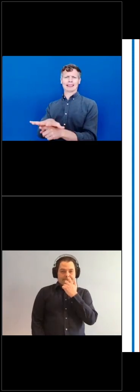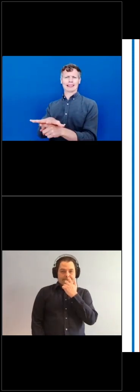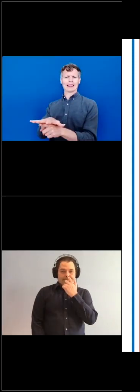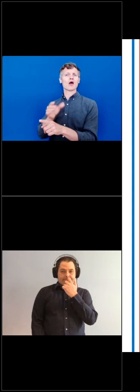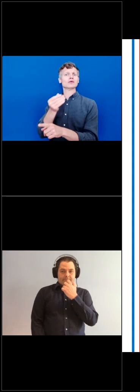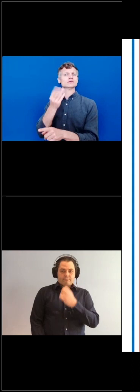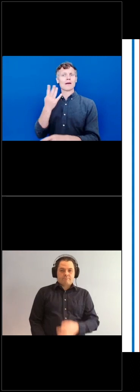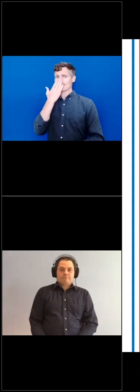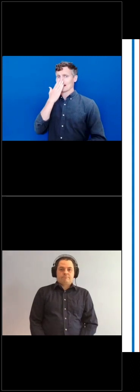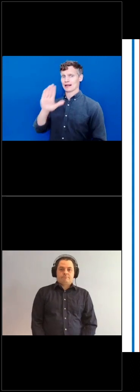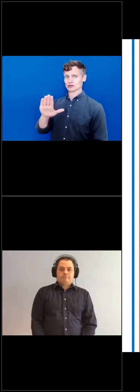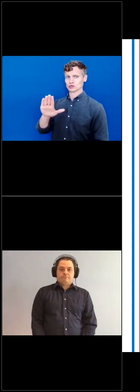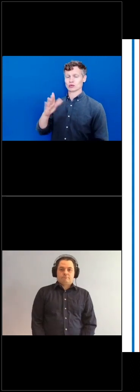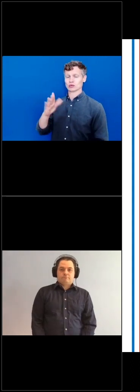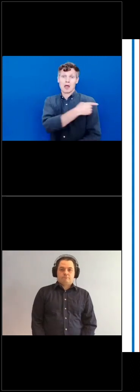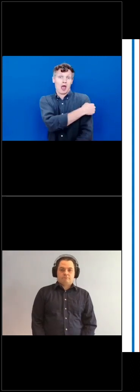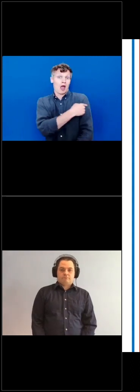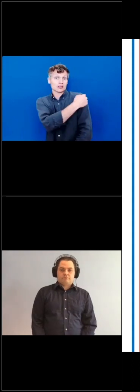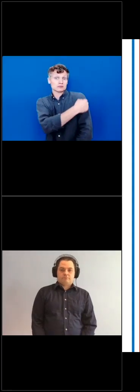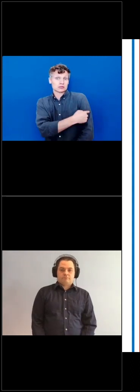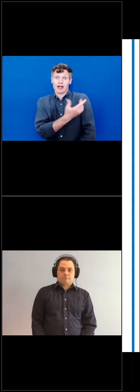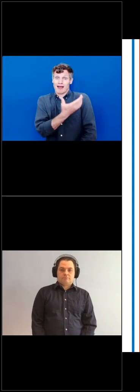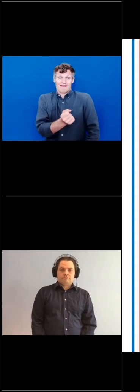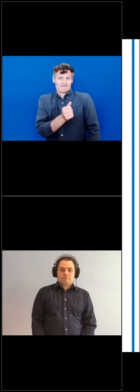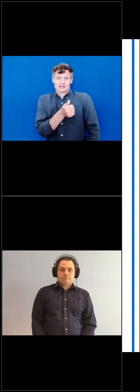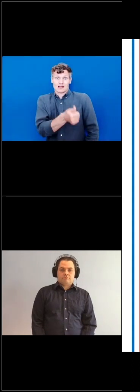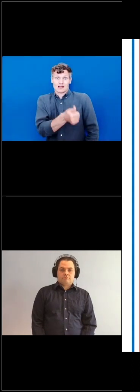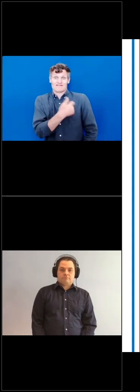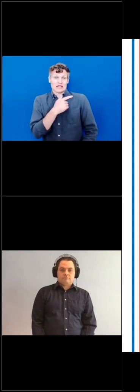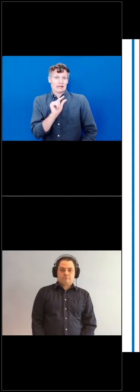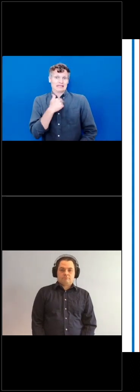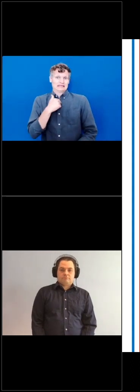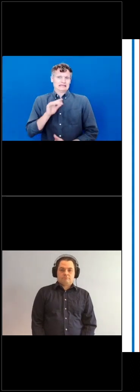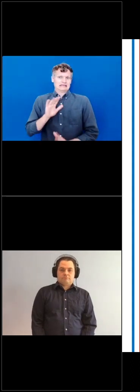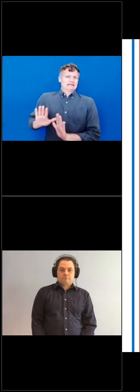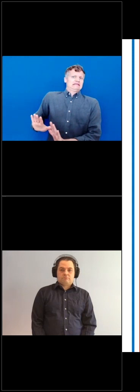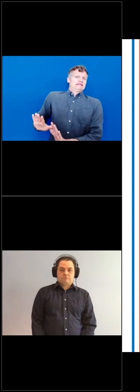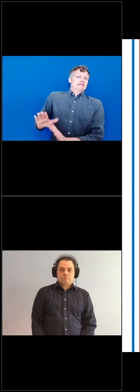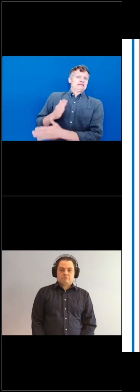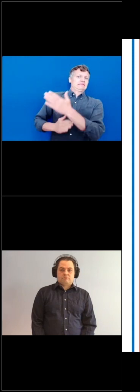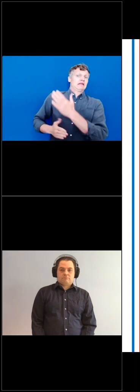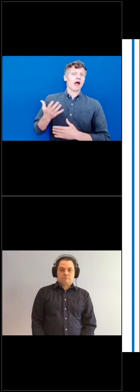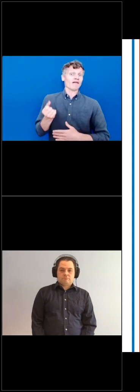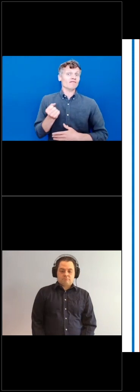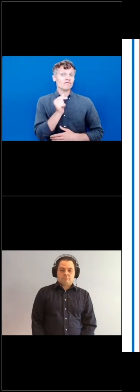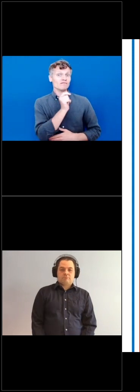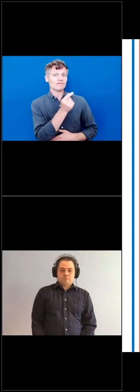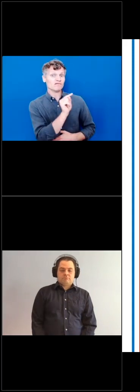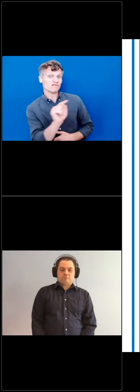units, or as well the denial of access to service or particular violence against certain groups that might